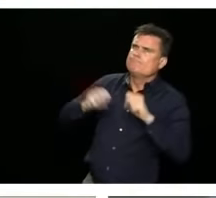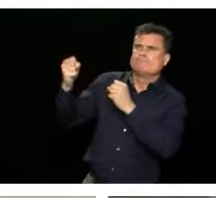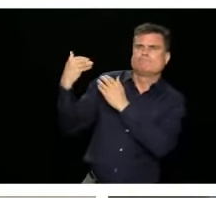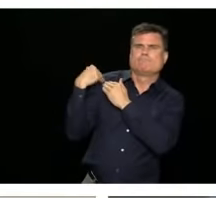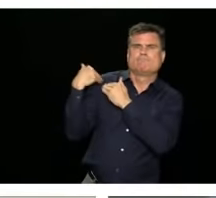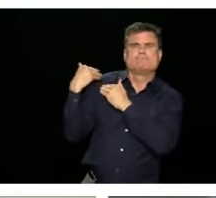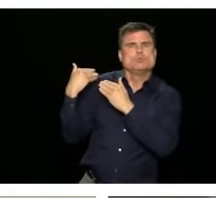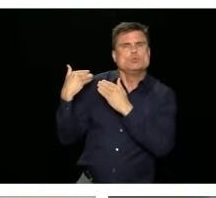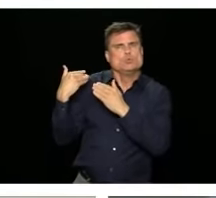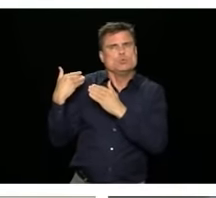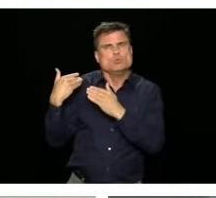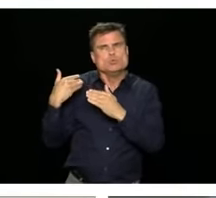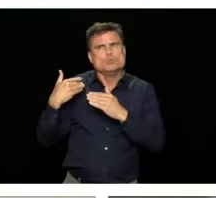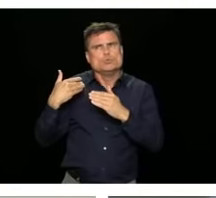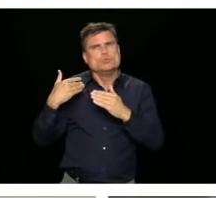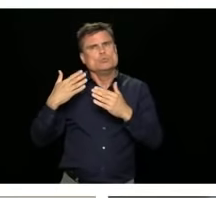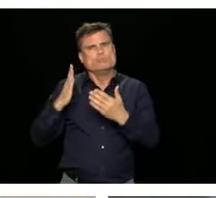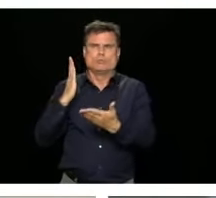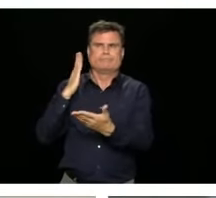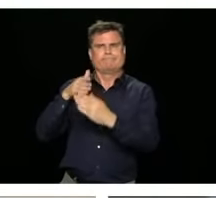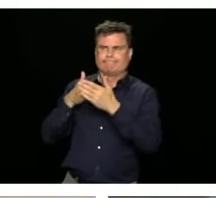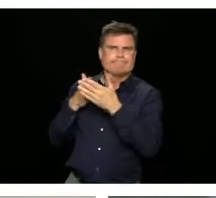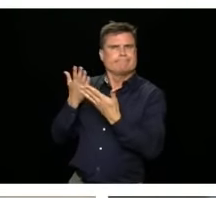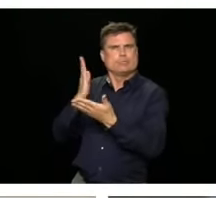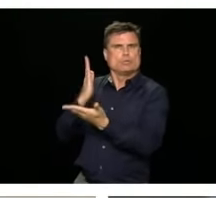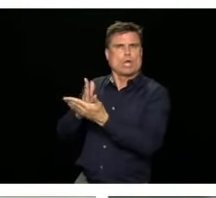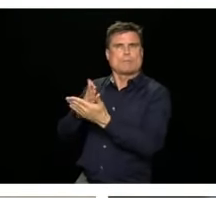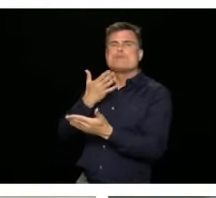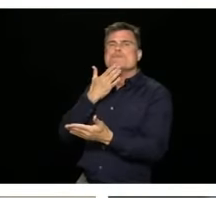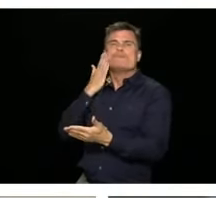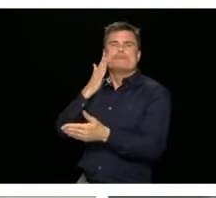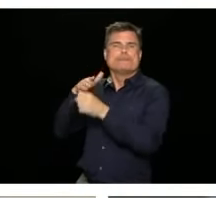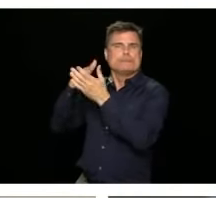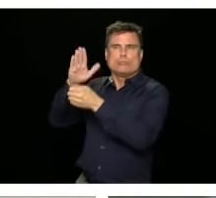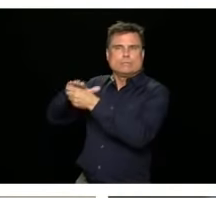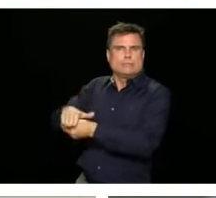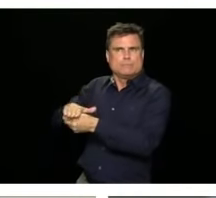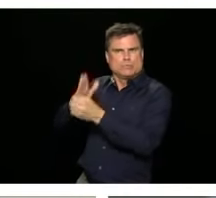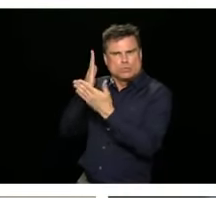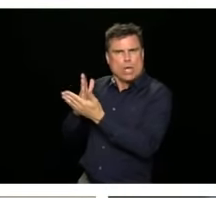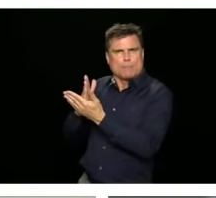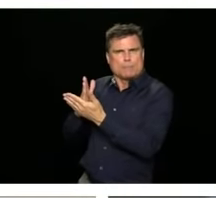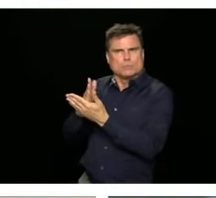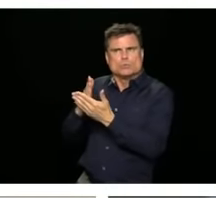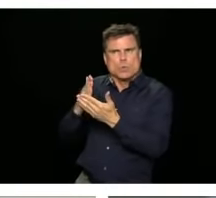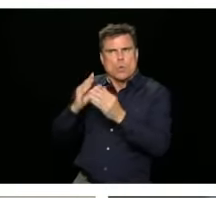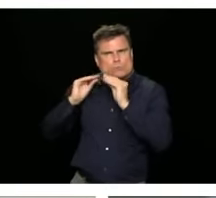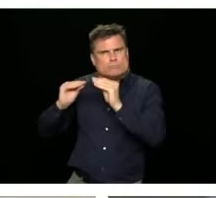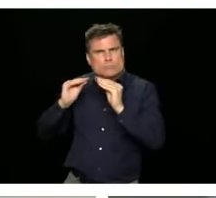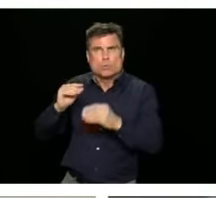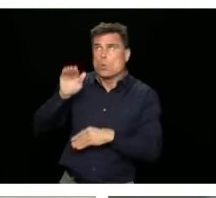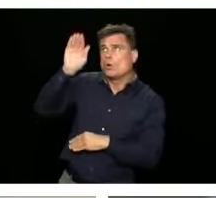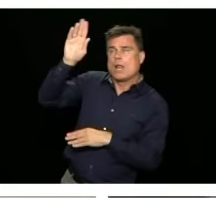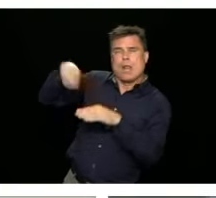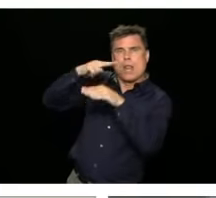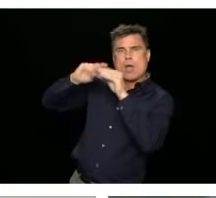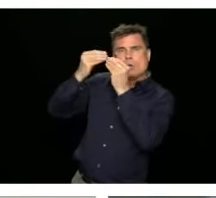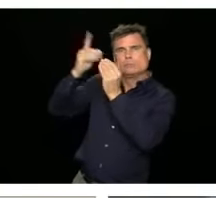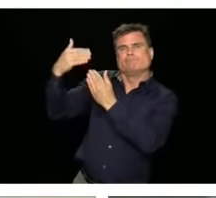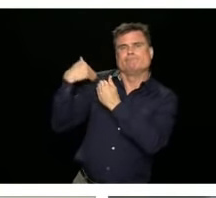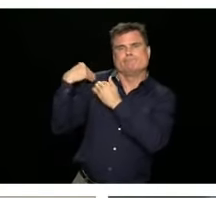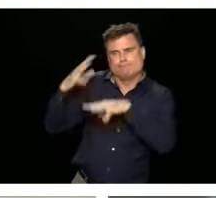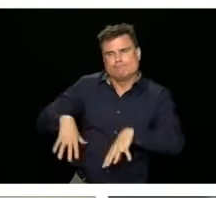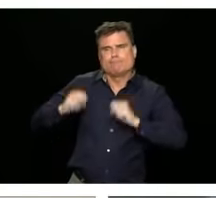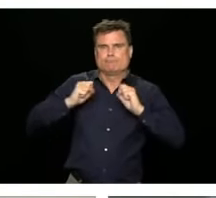well. Dr. Torre? Yeah, I would suggest any organization to use a racial